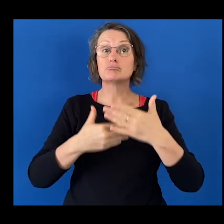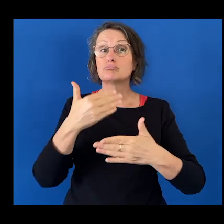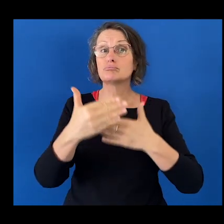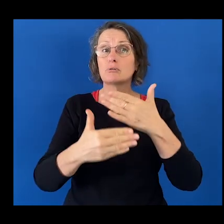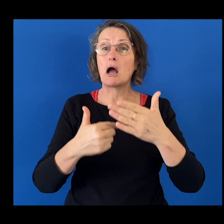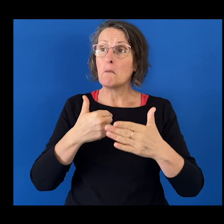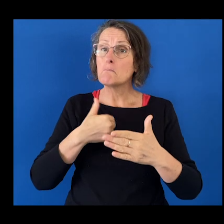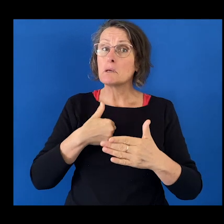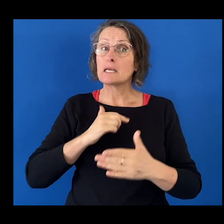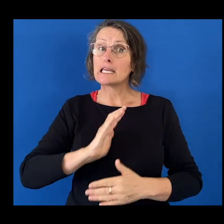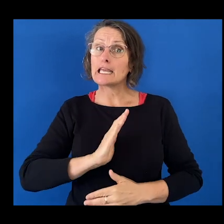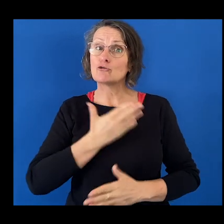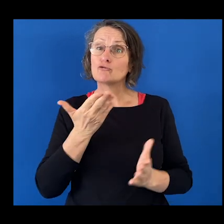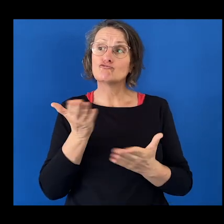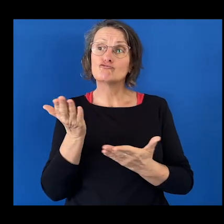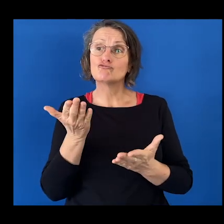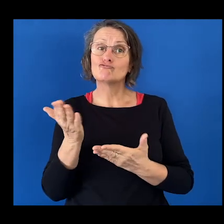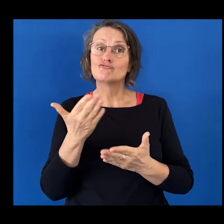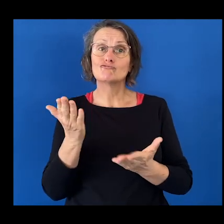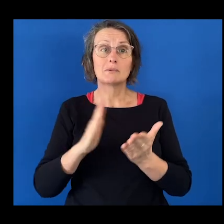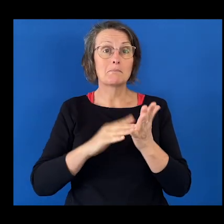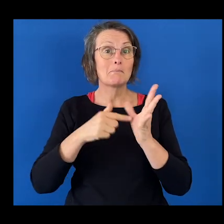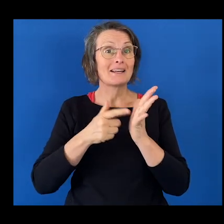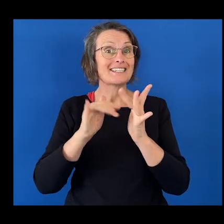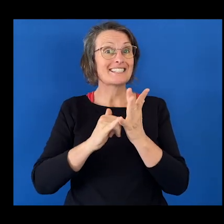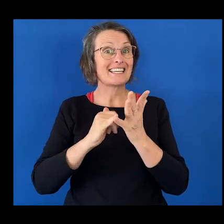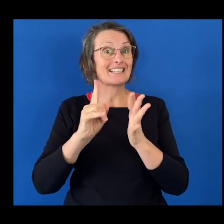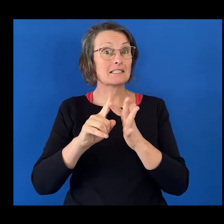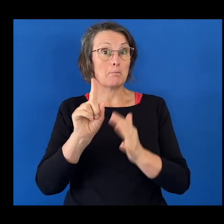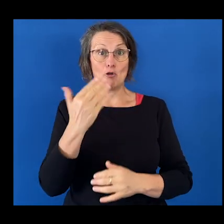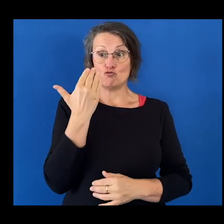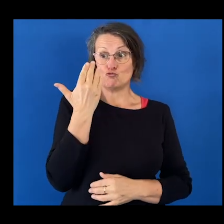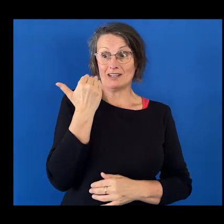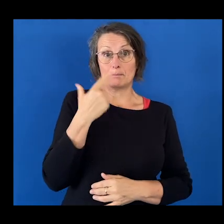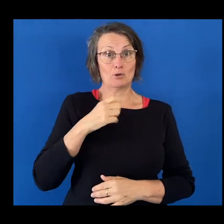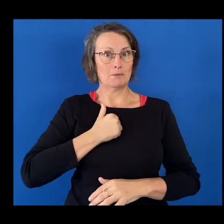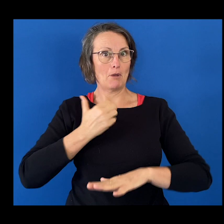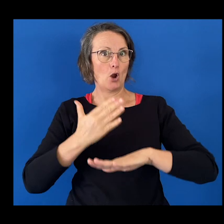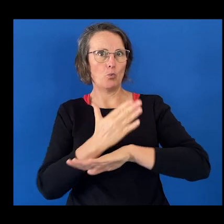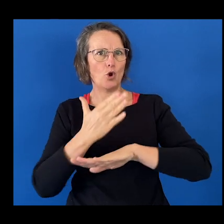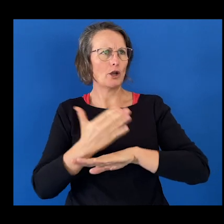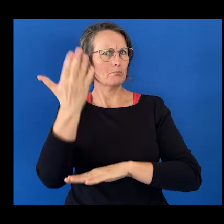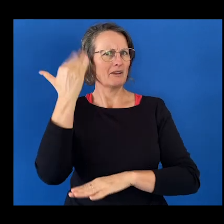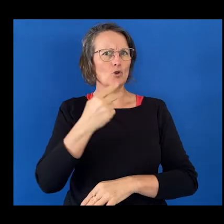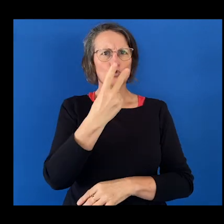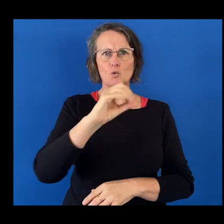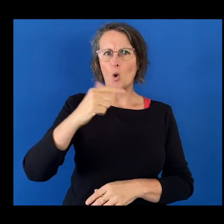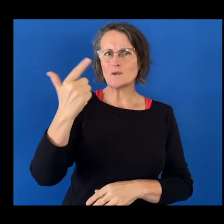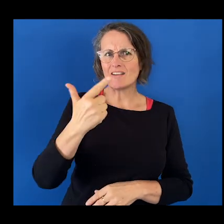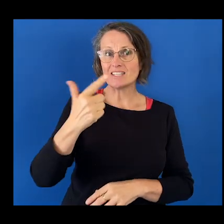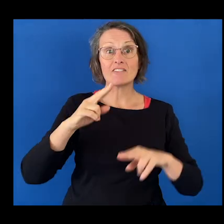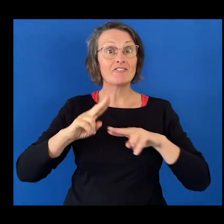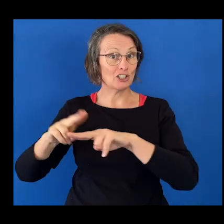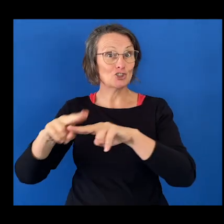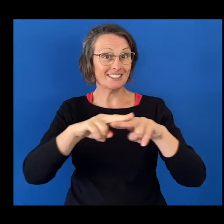through. And then actually quite recently, because of the work that I had been doing in 2017